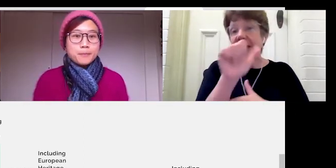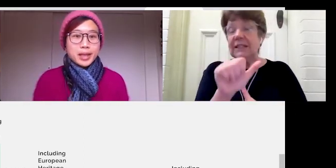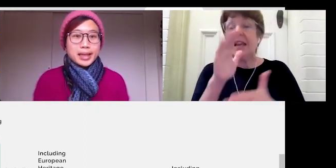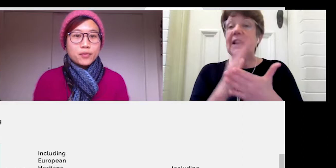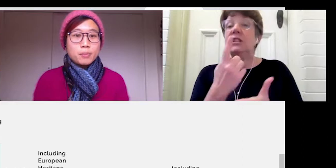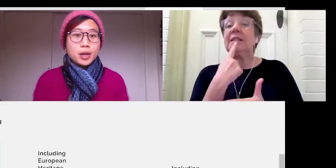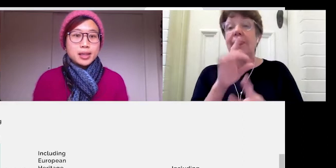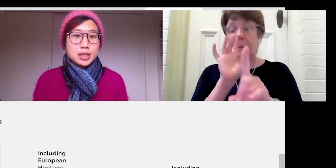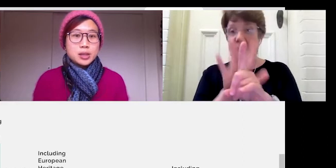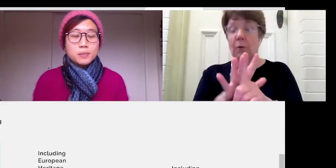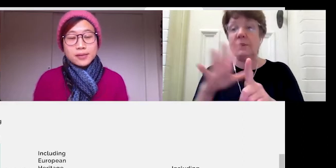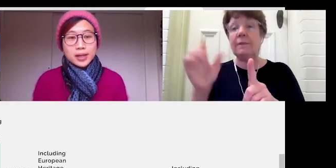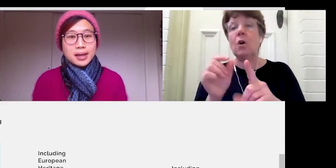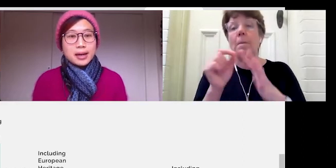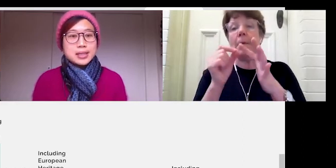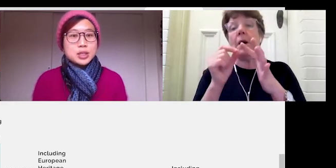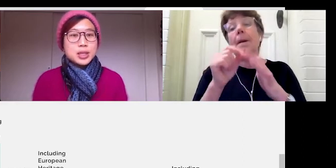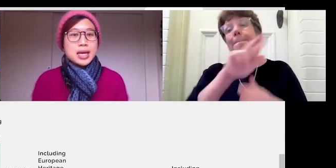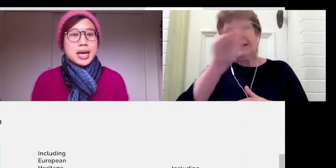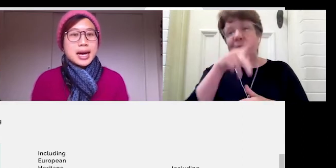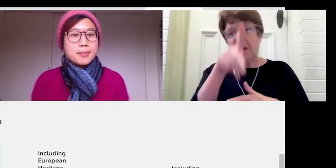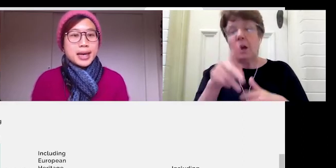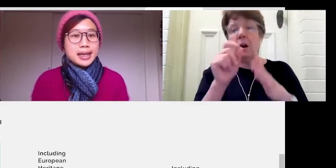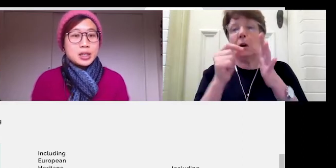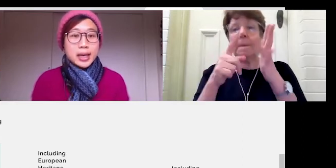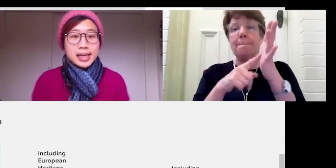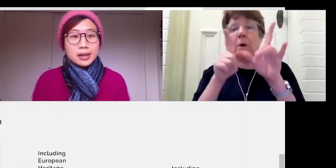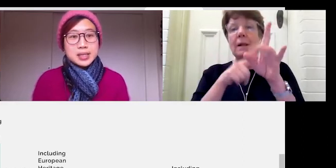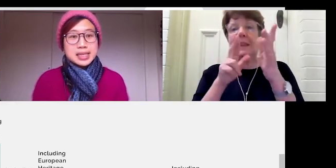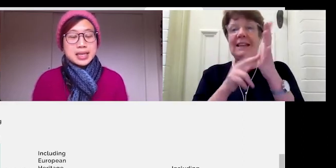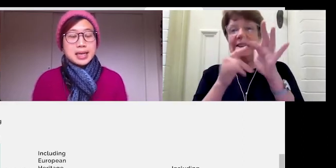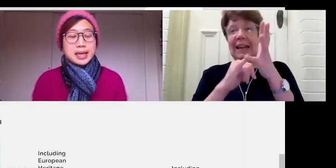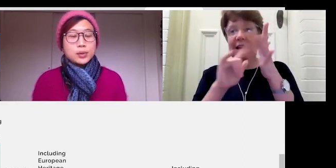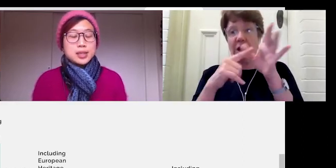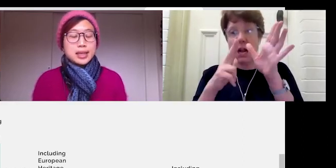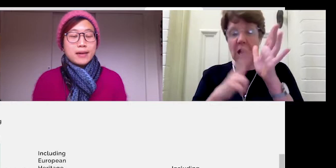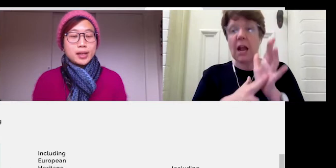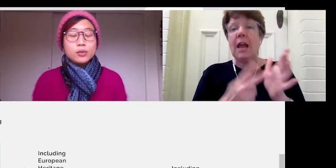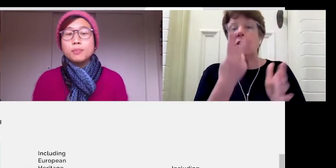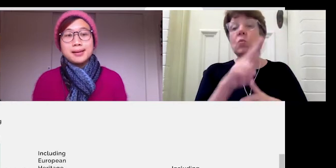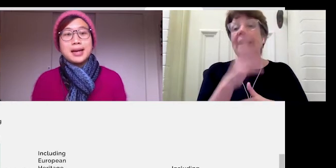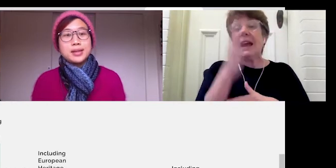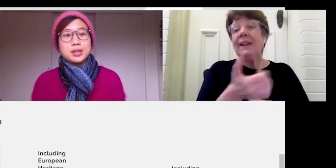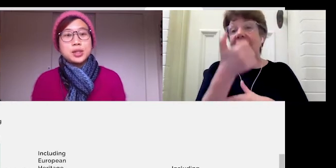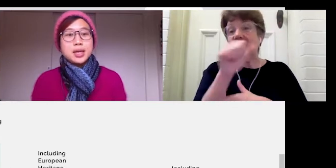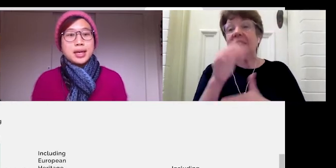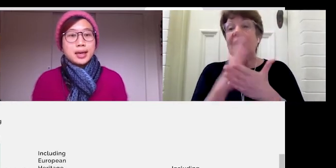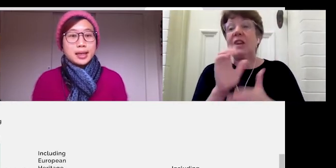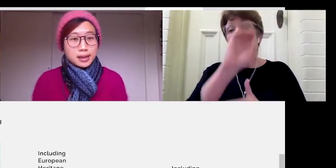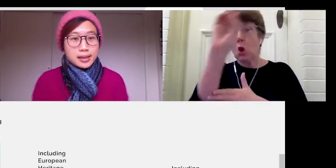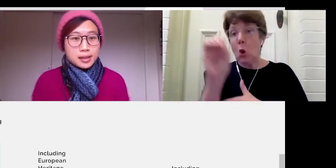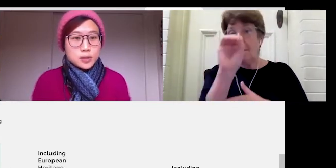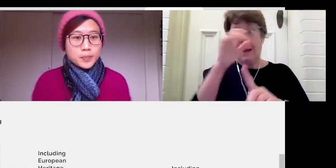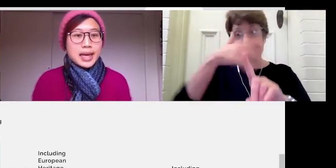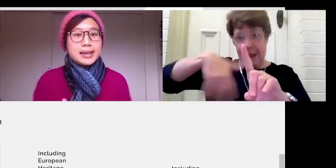as hailing from Polynesian or Pacifica heritage. And then 20 out of 60 included having European heritage in